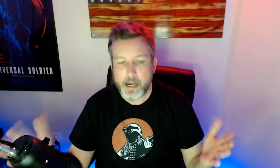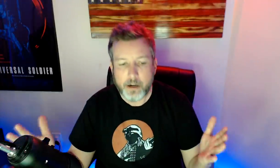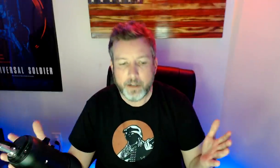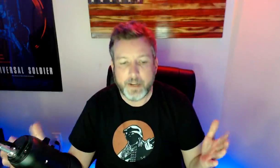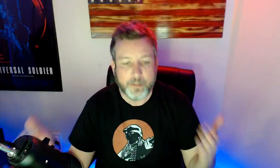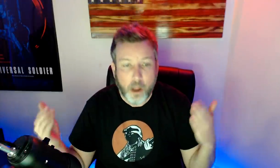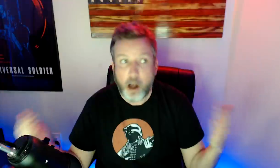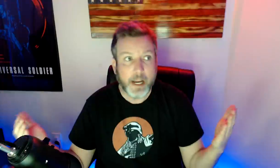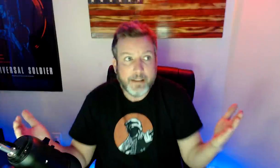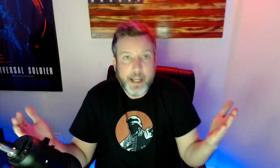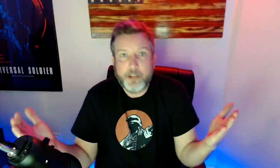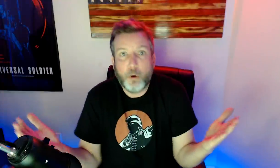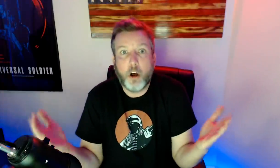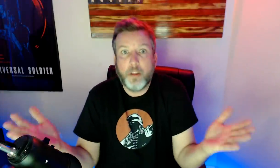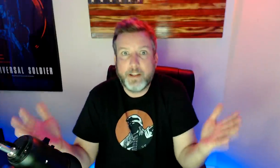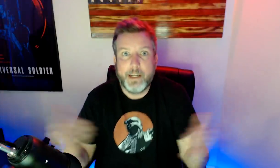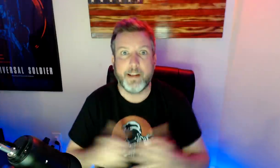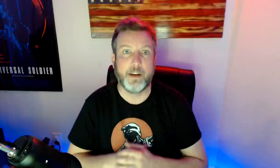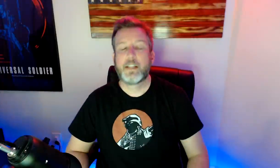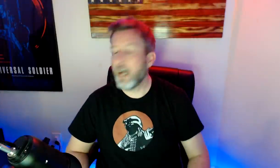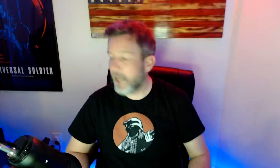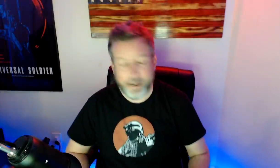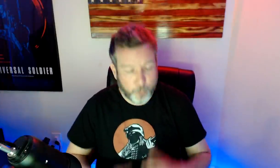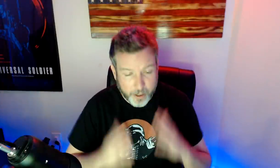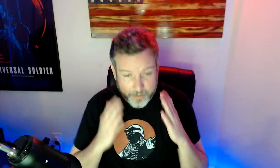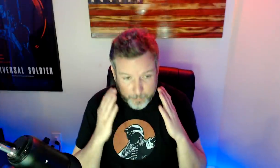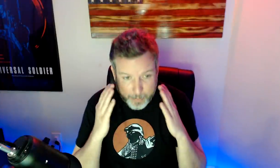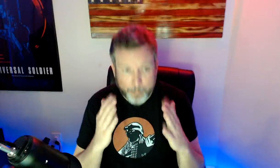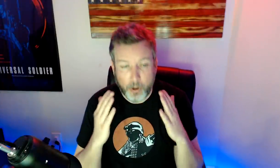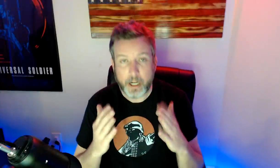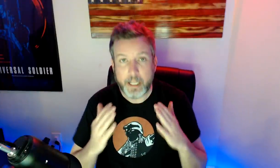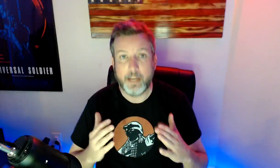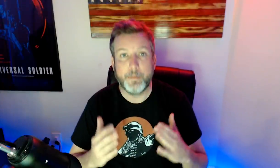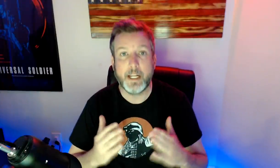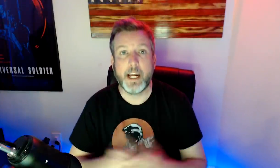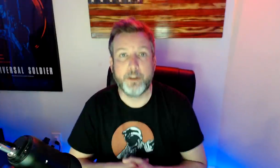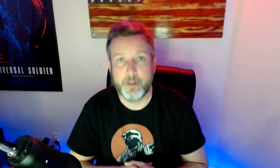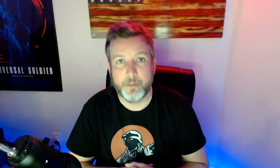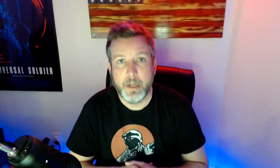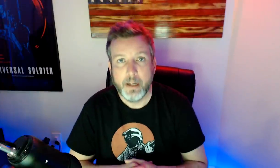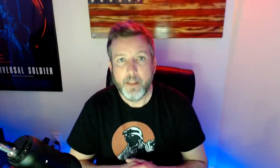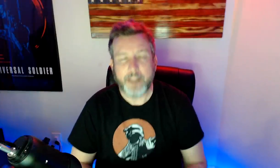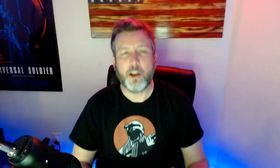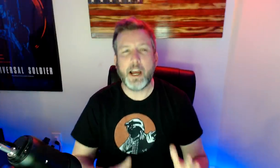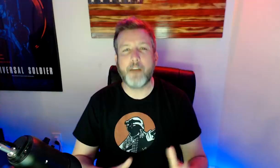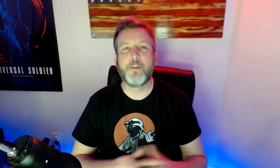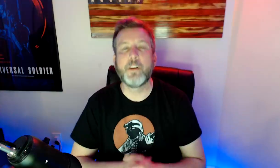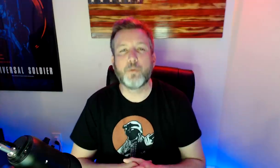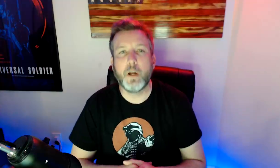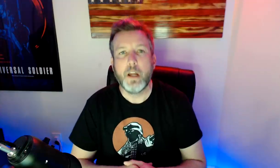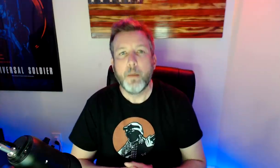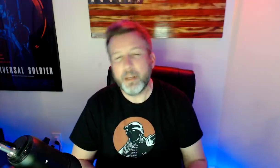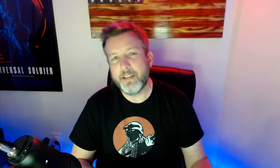their narrative as long as they ignore all the details. God, I swear, these people are gonna give me an aneurysm. That's